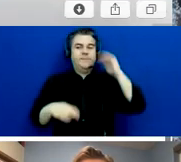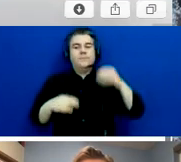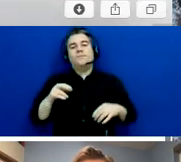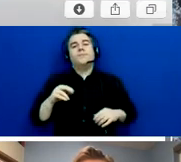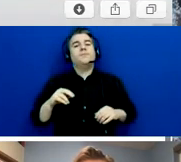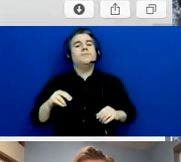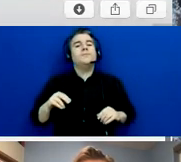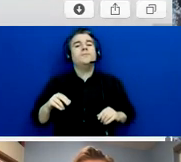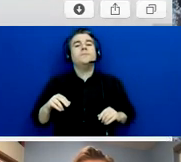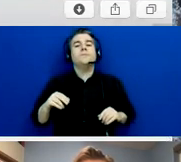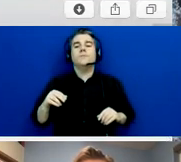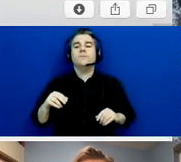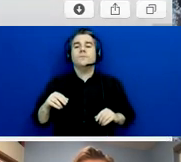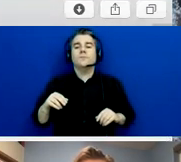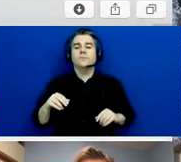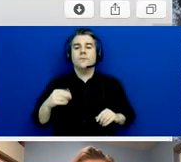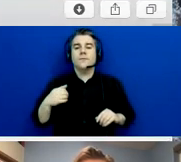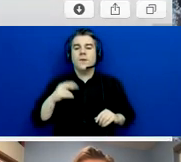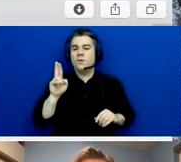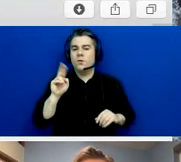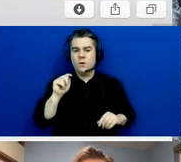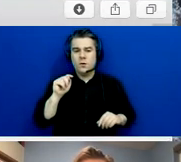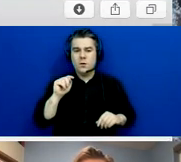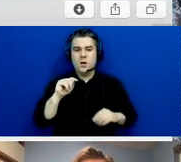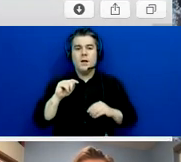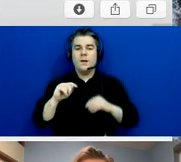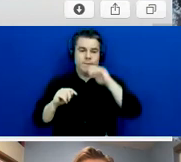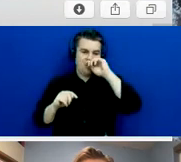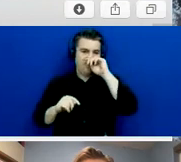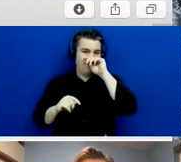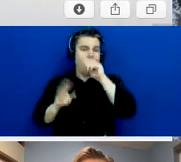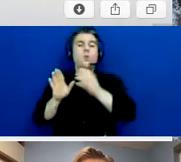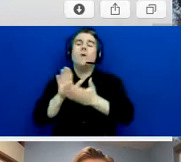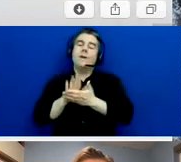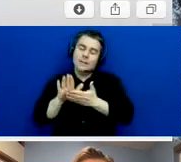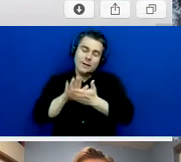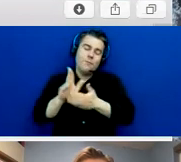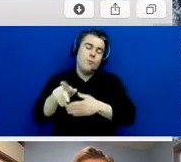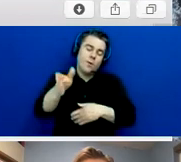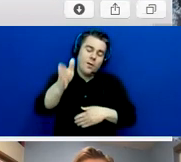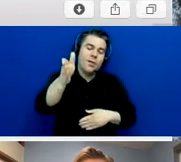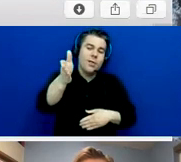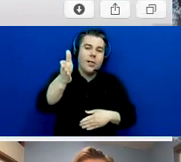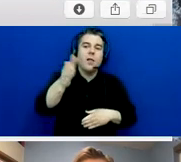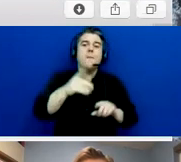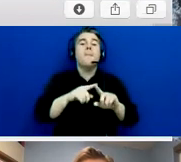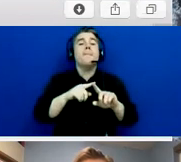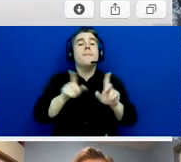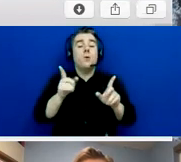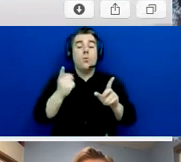unit in here on, and this, I'm going to clean all this up, but one thing that is going to